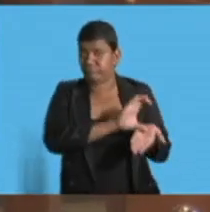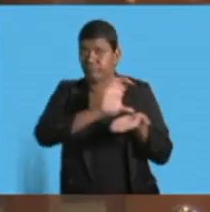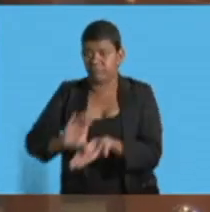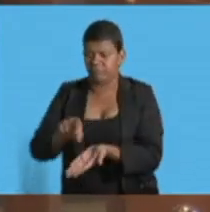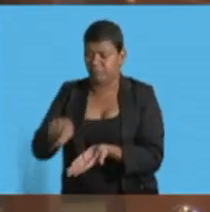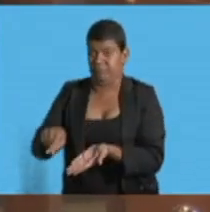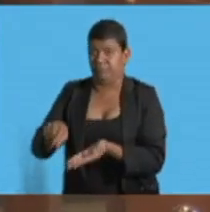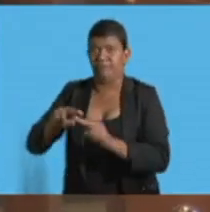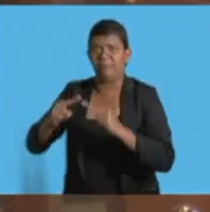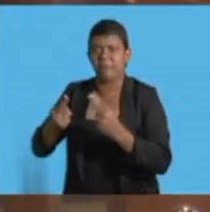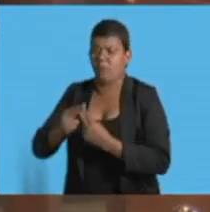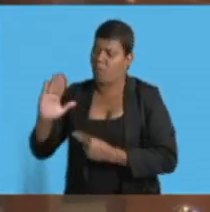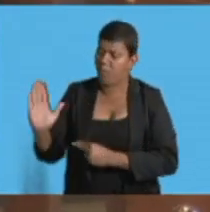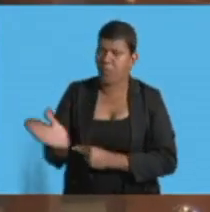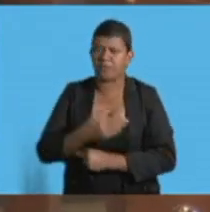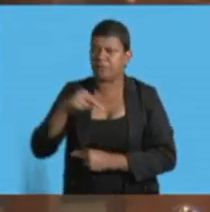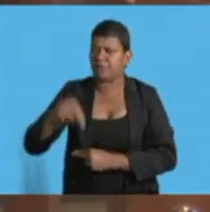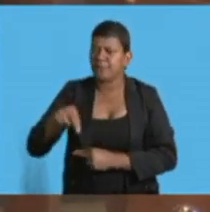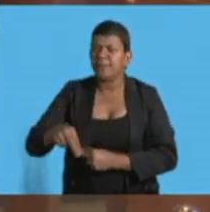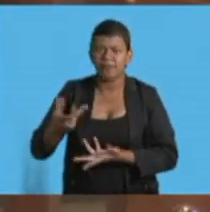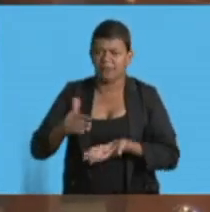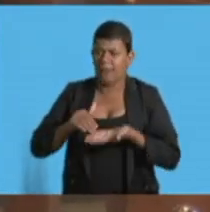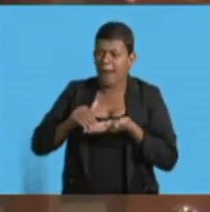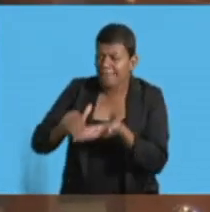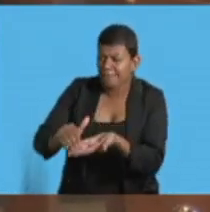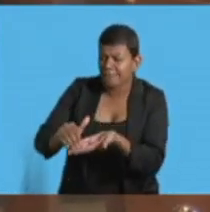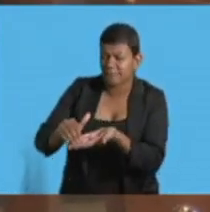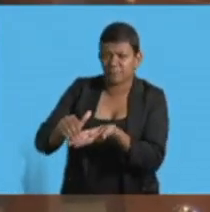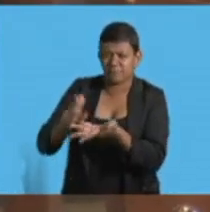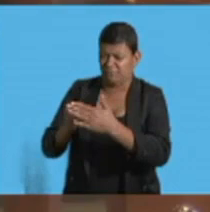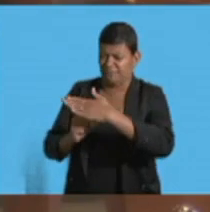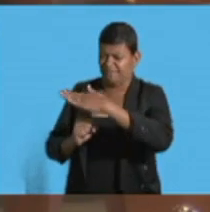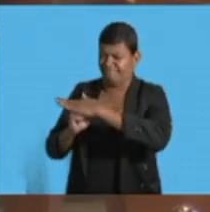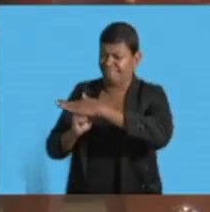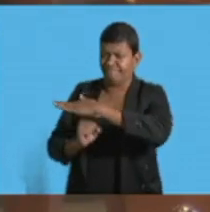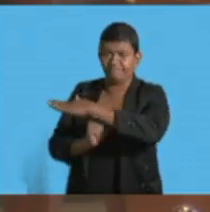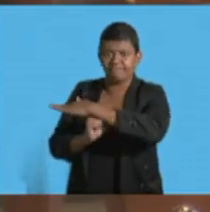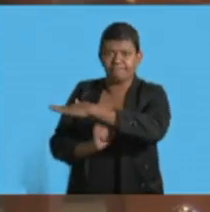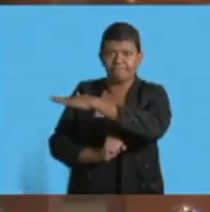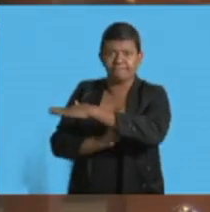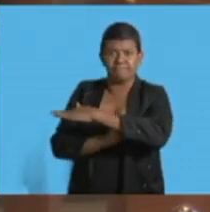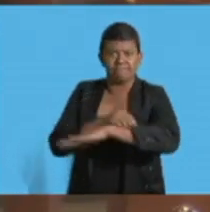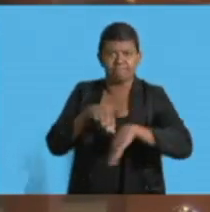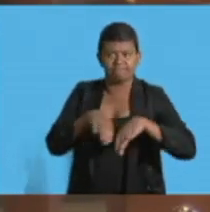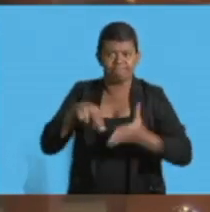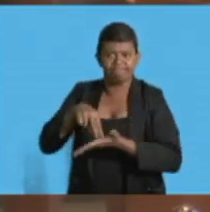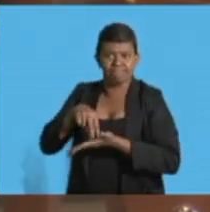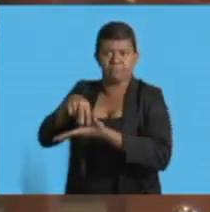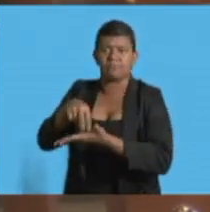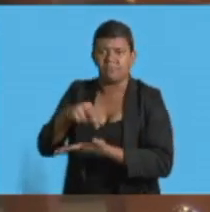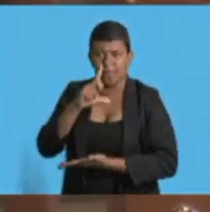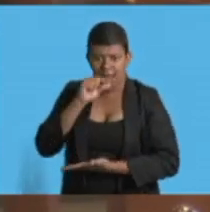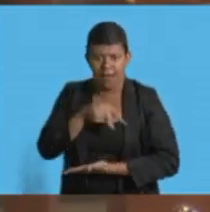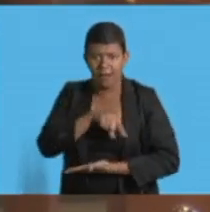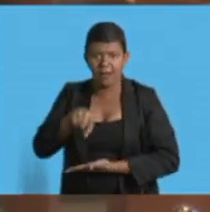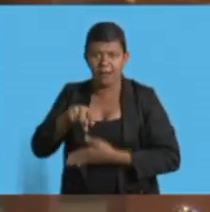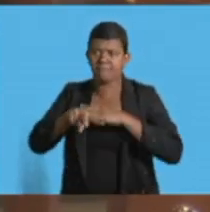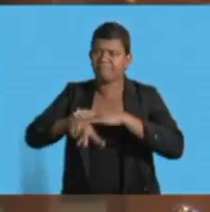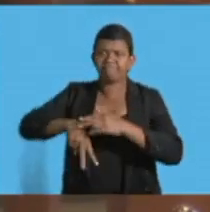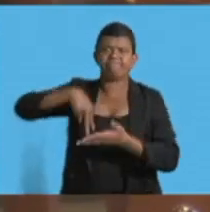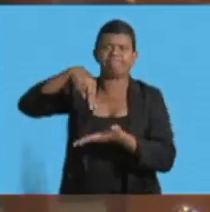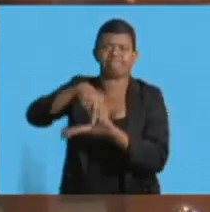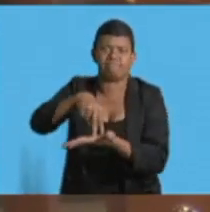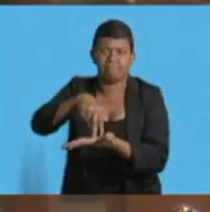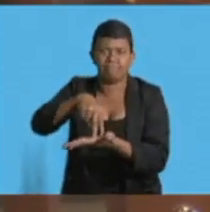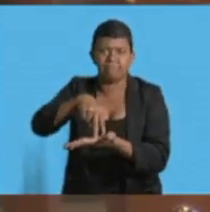much-needed scaffold so they could bounce back in their life's journey. And that is the whole purpose